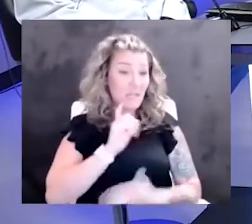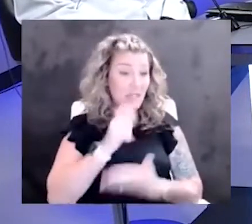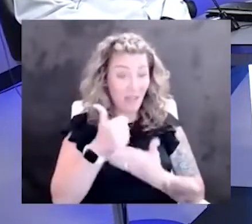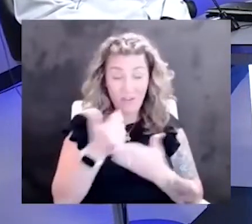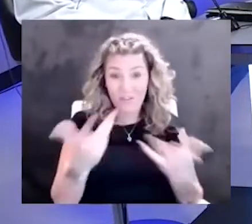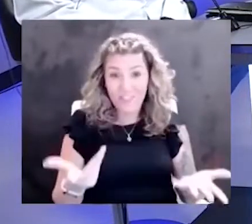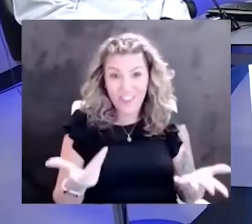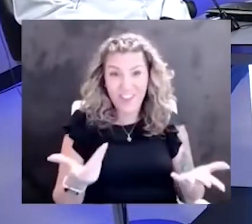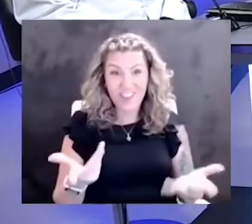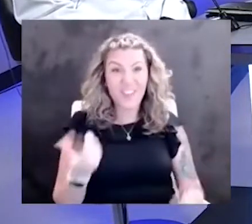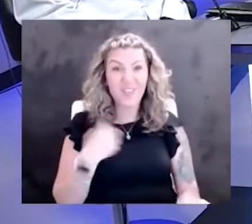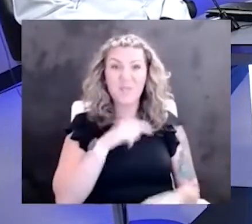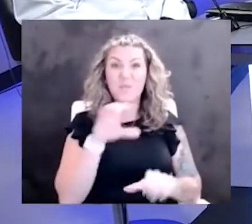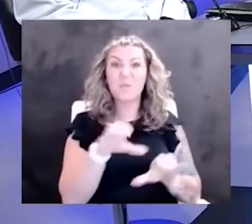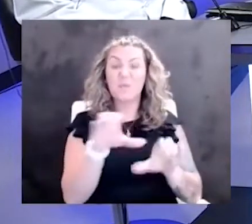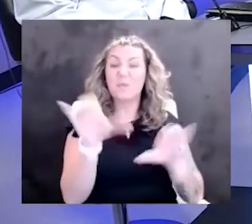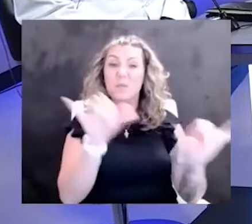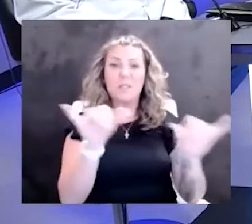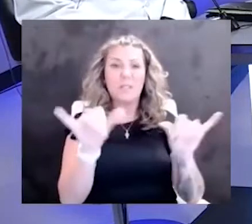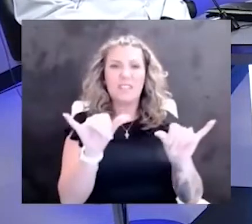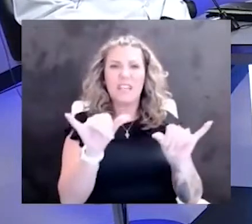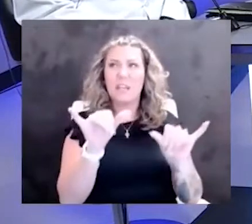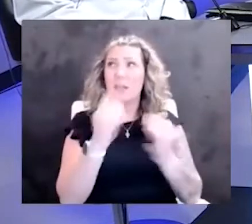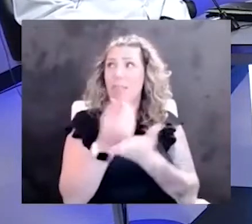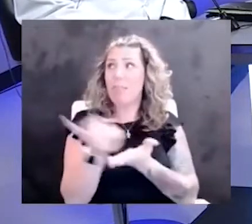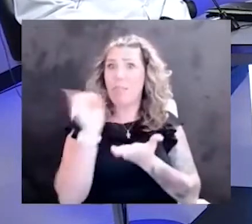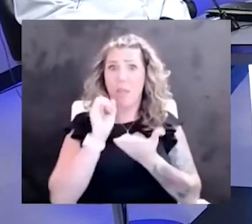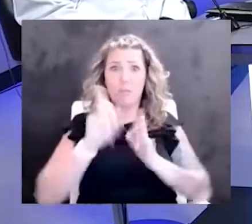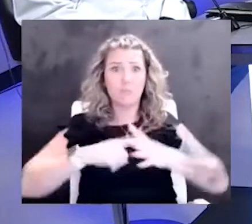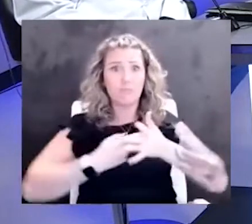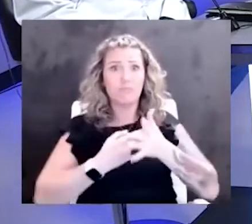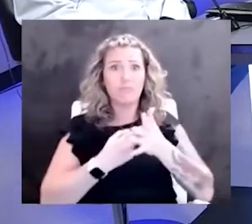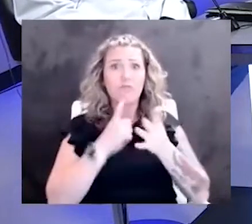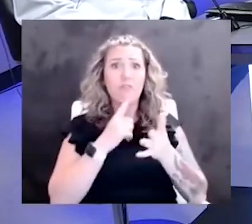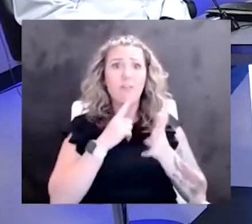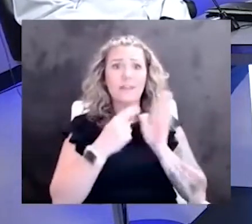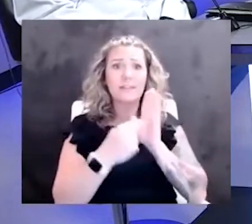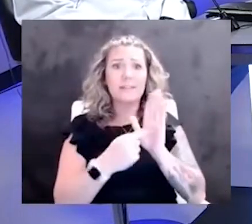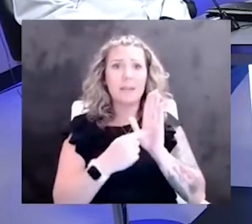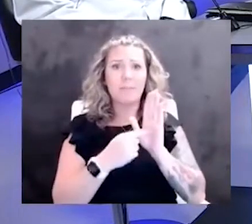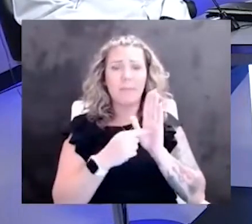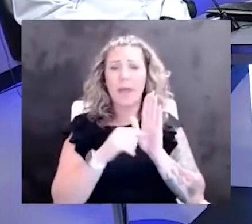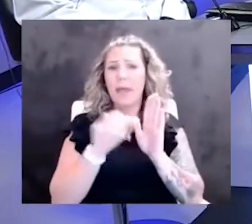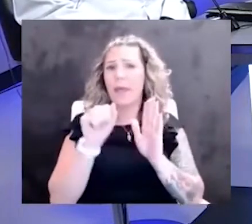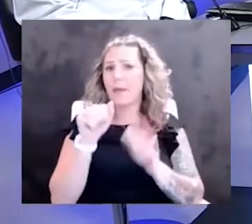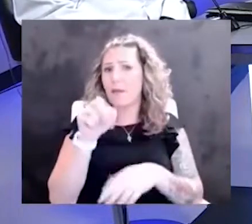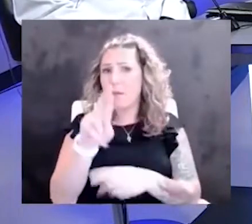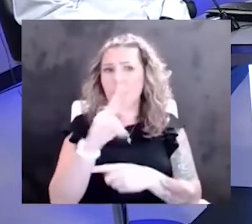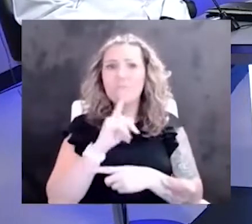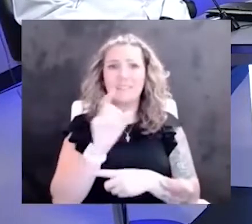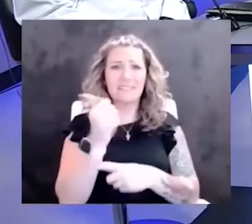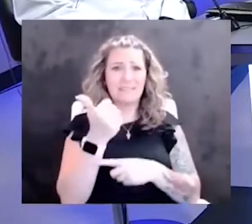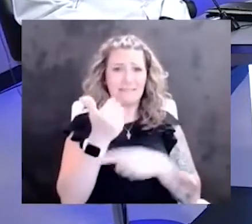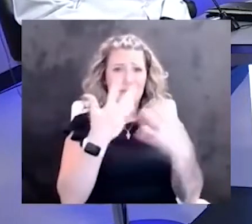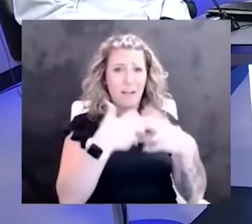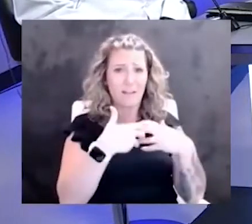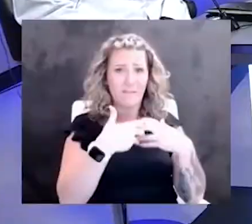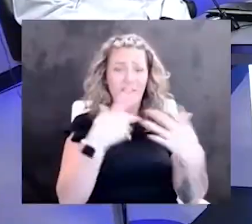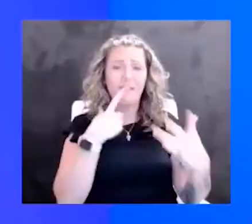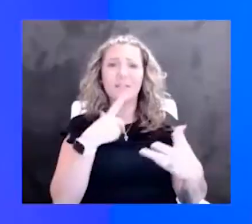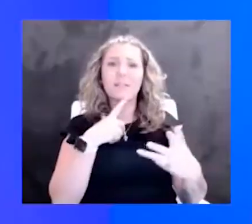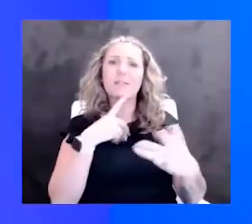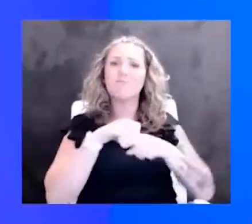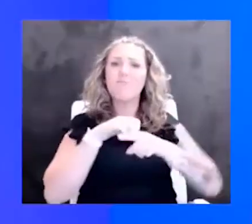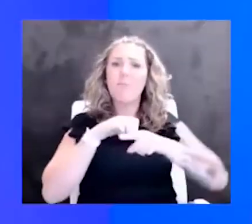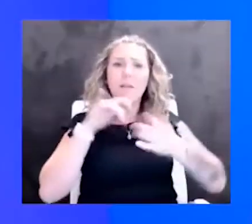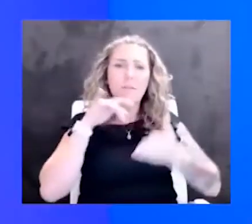the same thing. We just started last week with sampling air. We have 10 devices. We're doing pilot studies to see, and